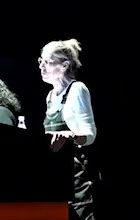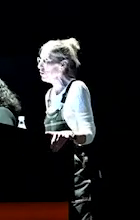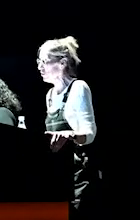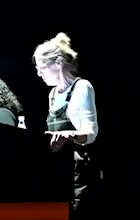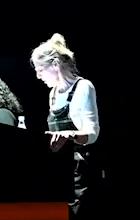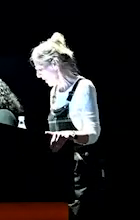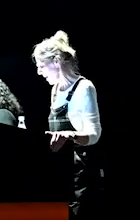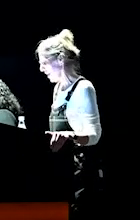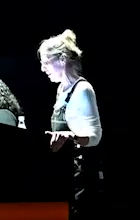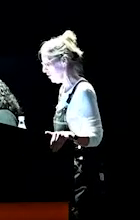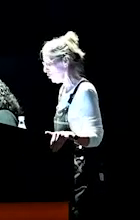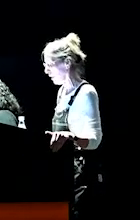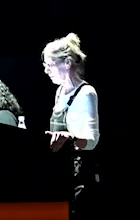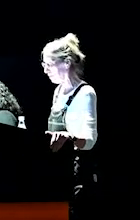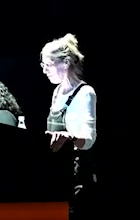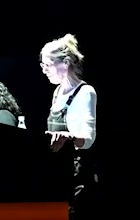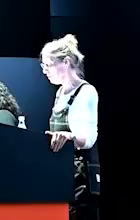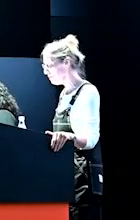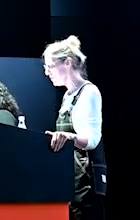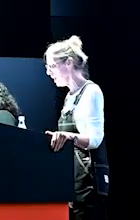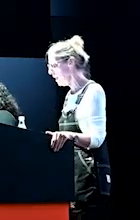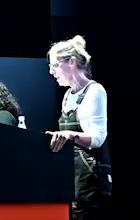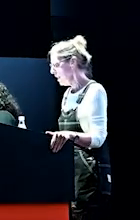do for communicating visually.